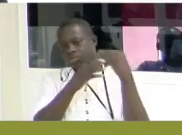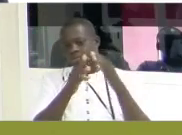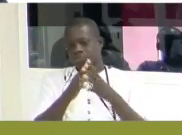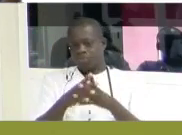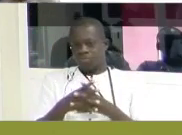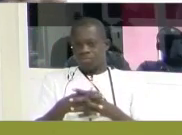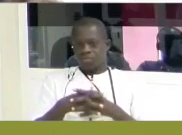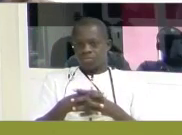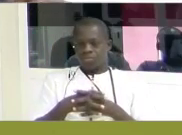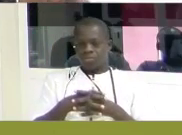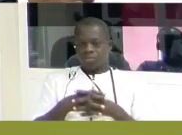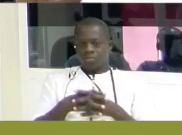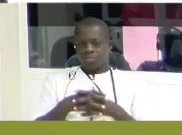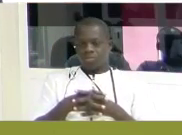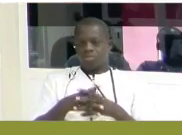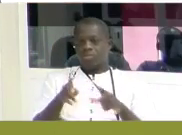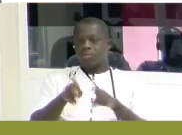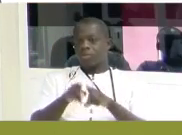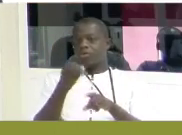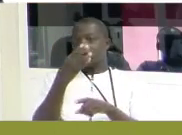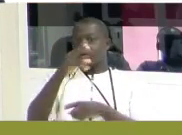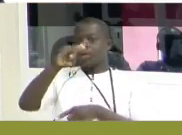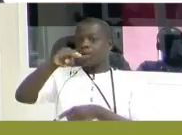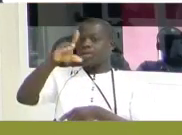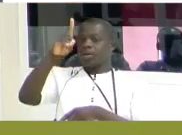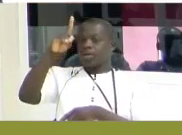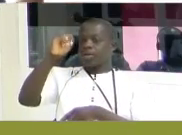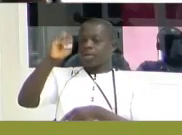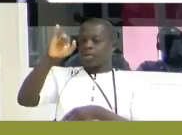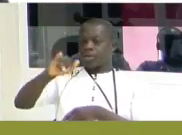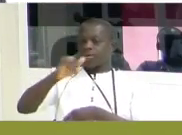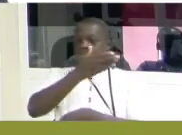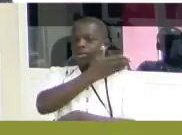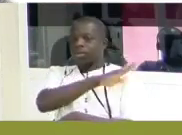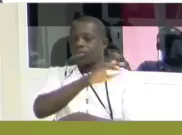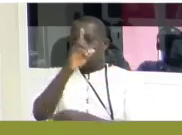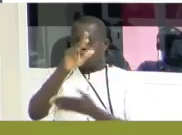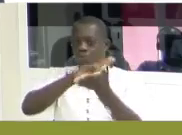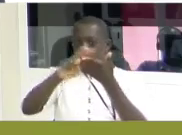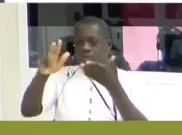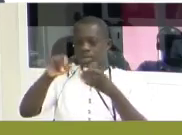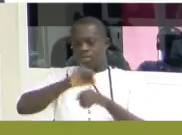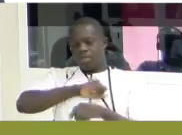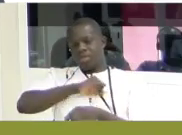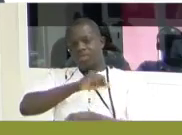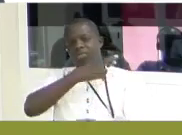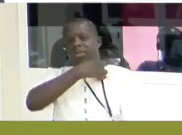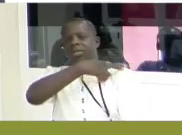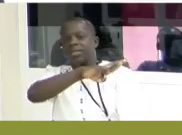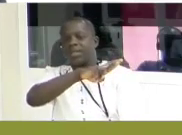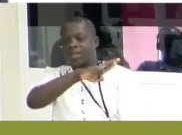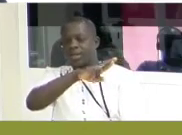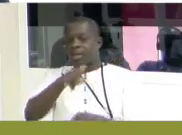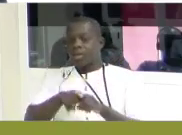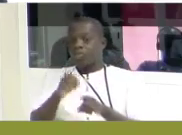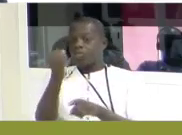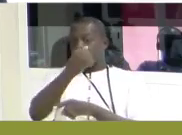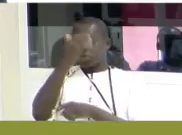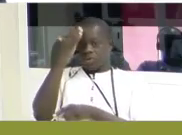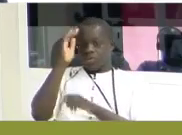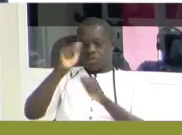But as I said, they left, a week after they left, I resigned immediately, simply because I know they will come for